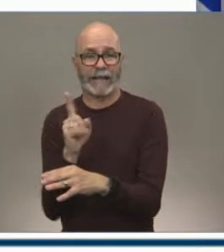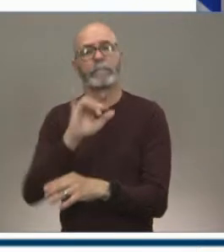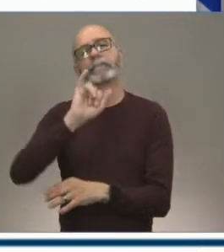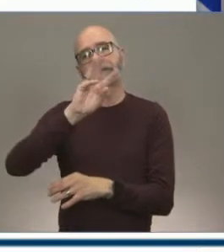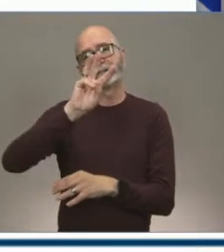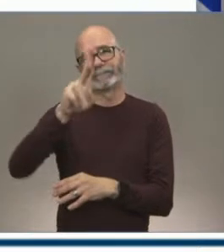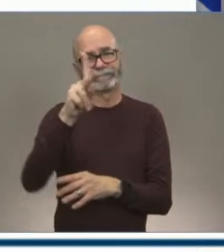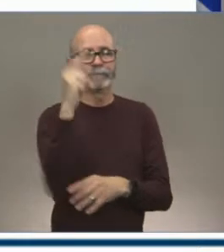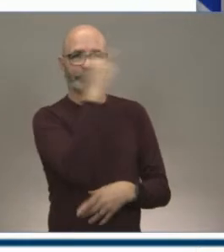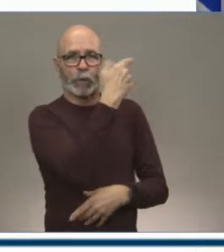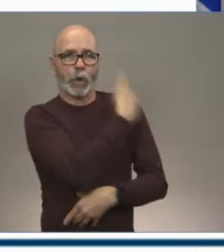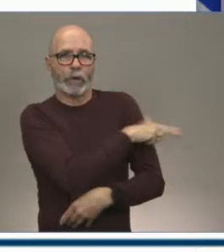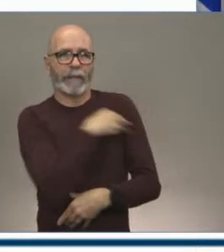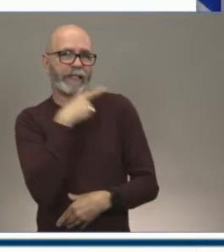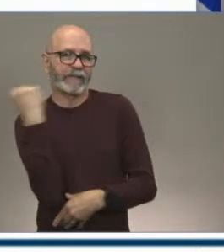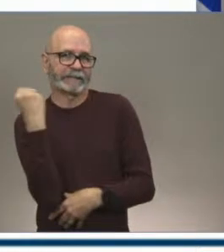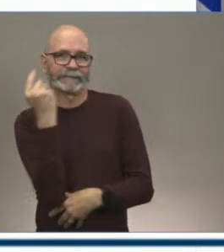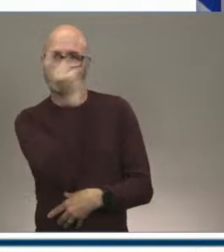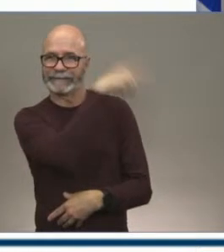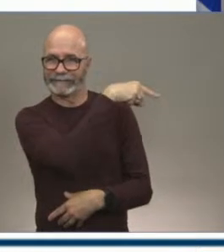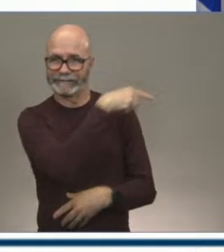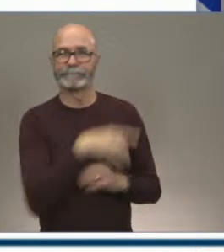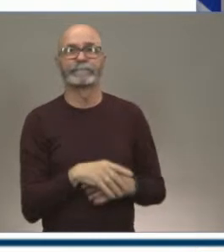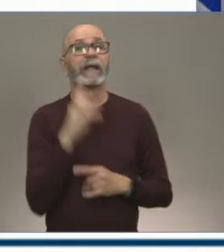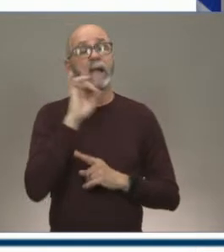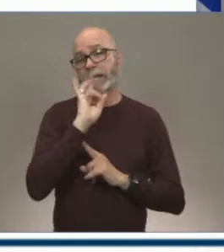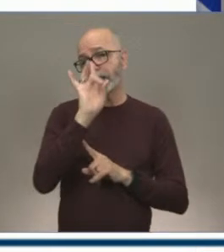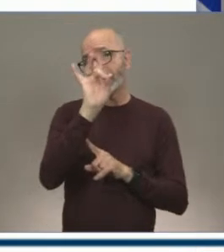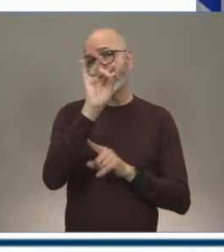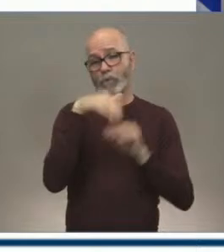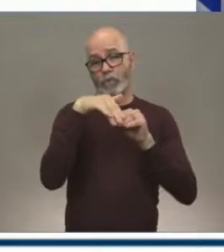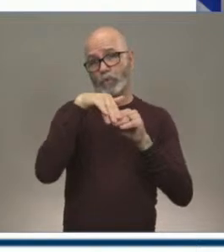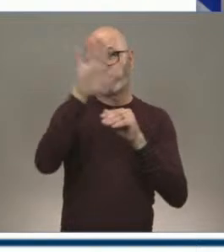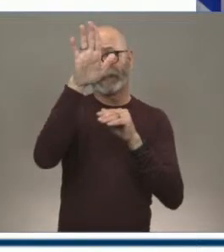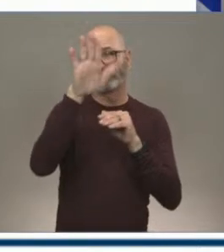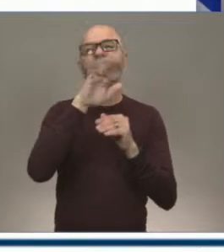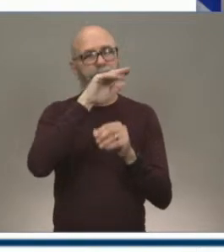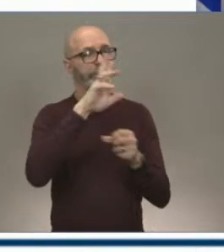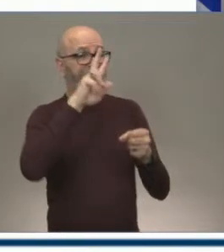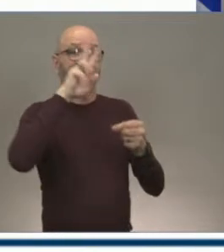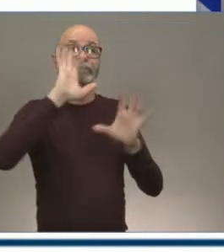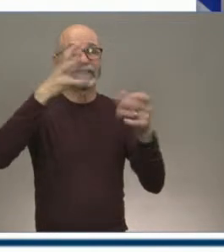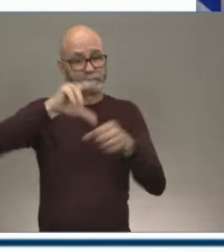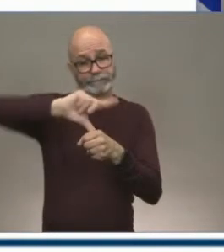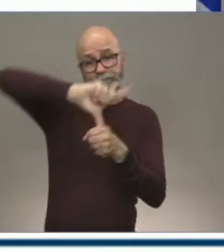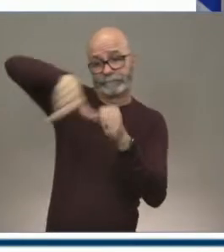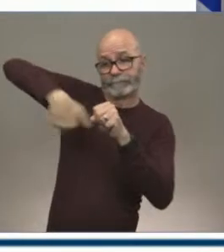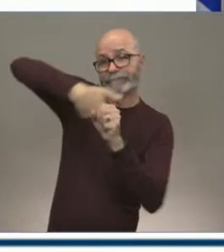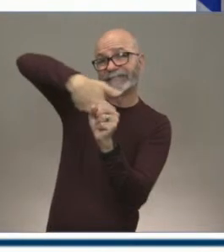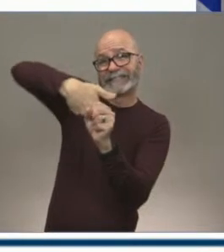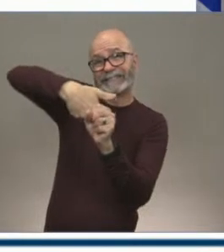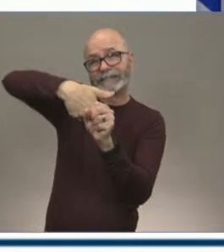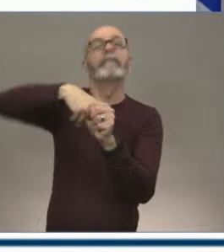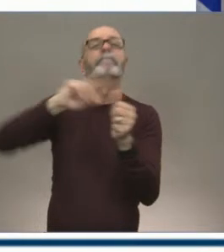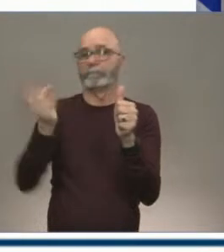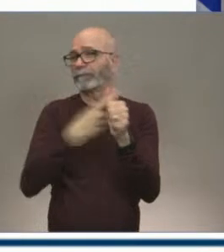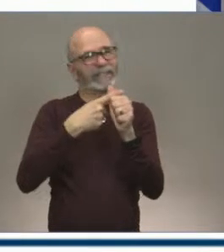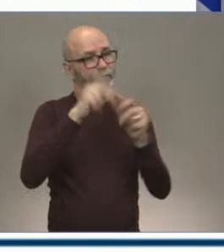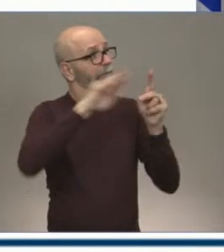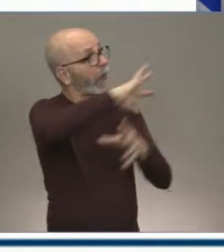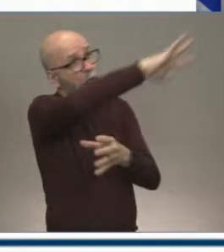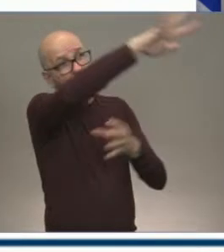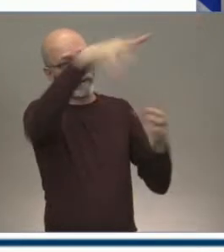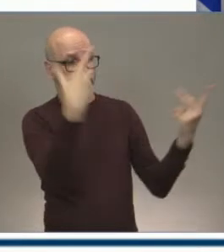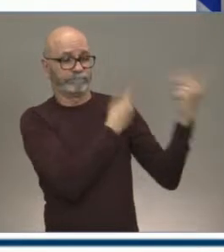of Nova Scotians age 80 and above in Central Zone will get their first shot. This is just the beginning of our clinics